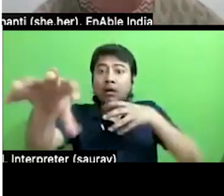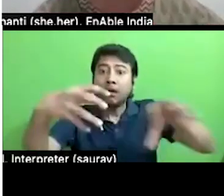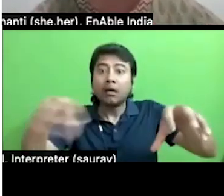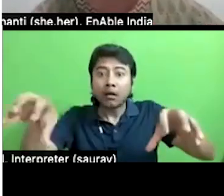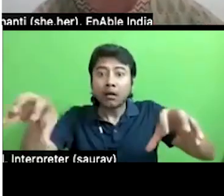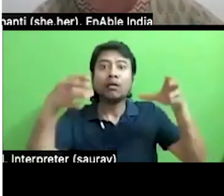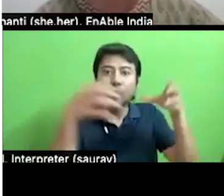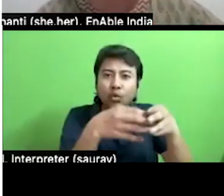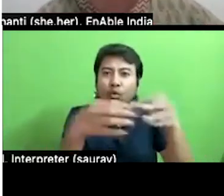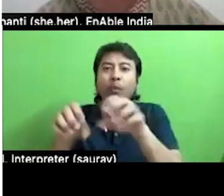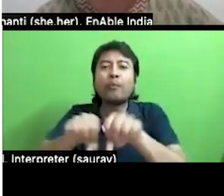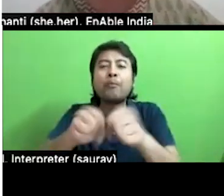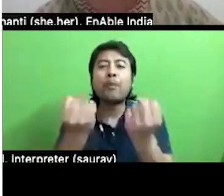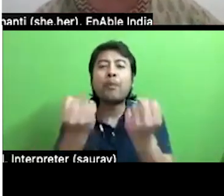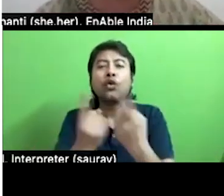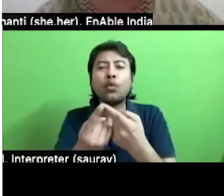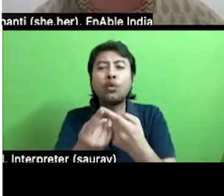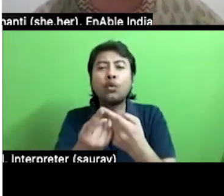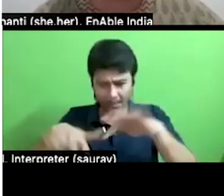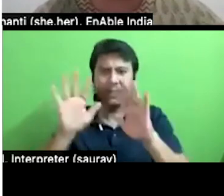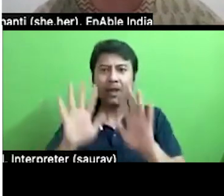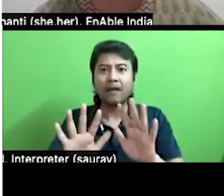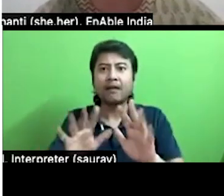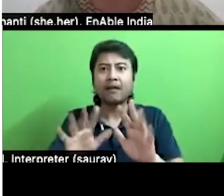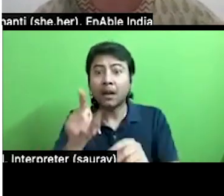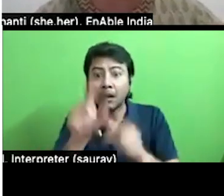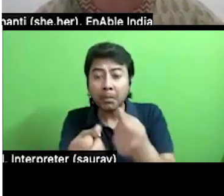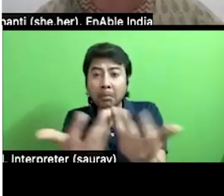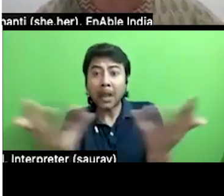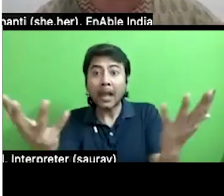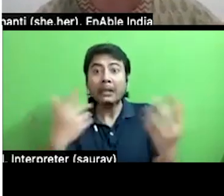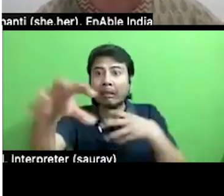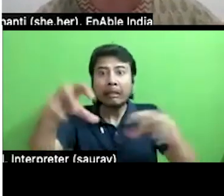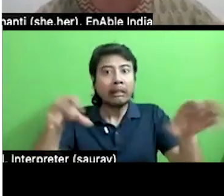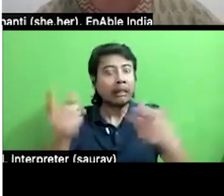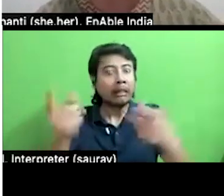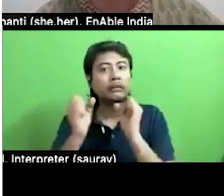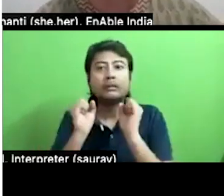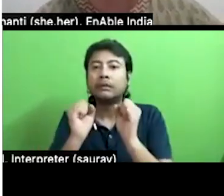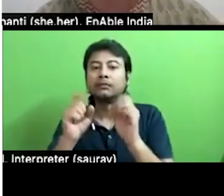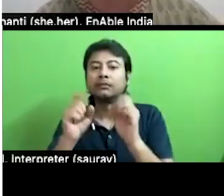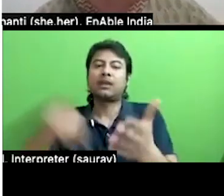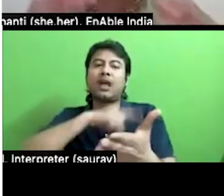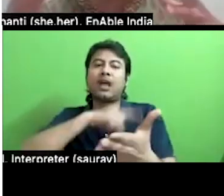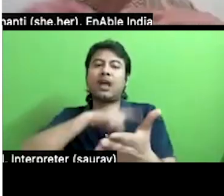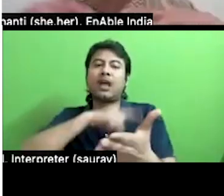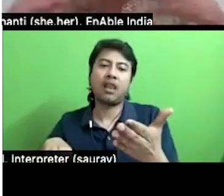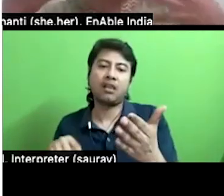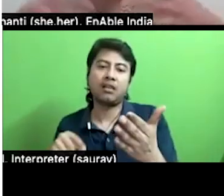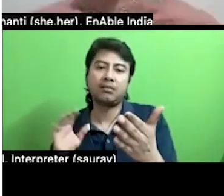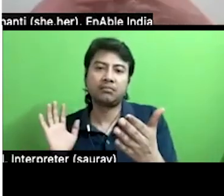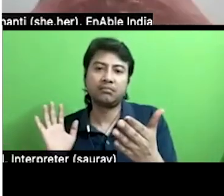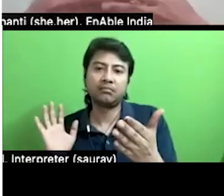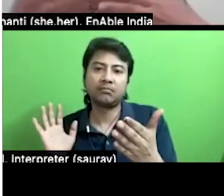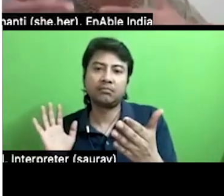the breakout rooms. Yeah. And if you're not talking, please mute your microphone. And we would like